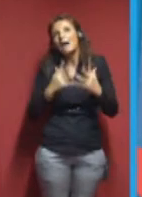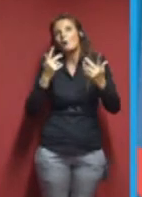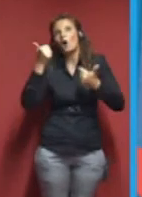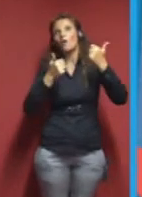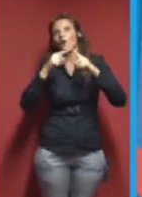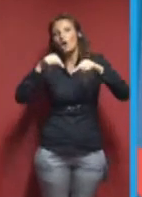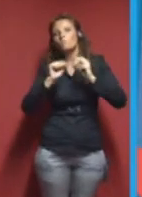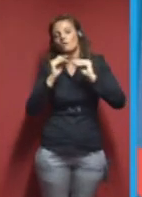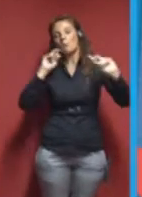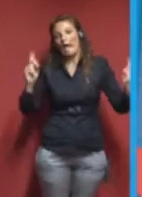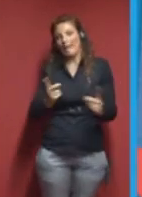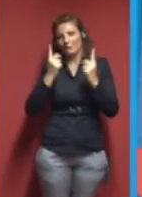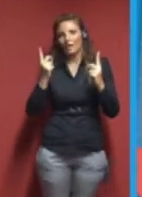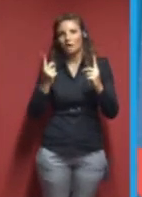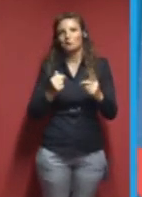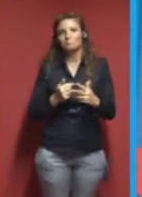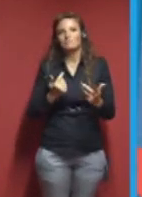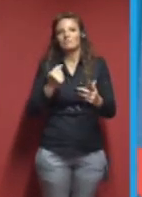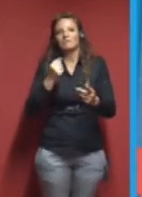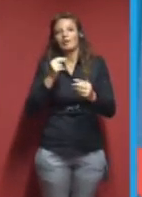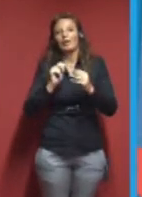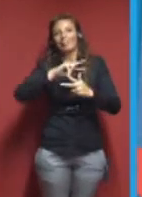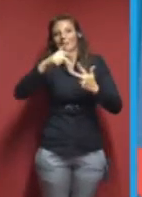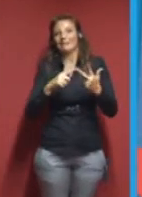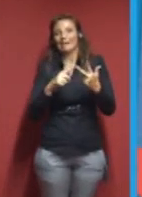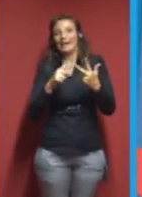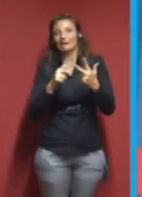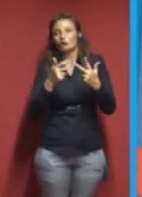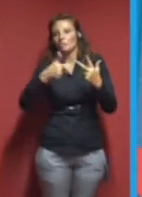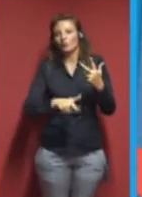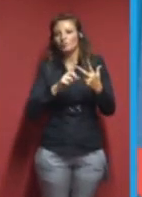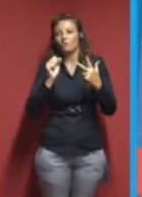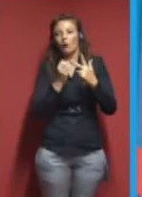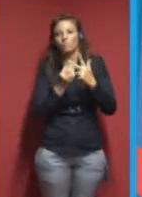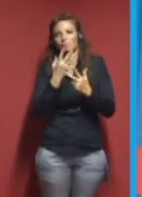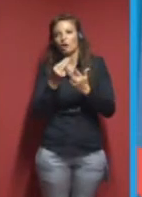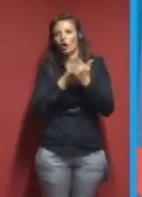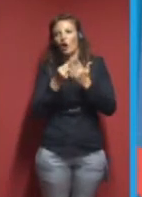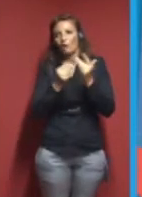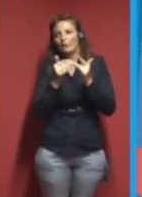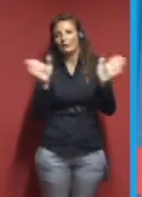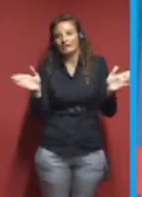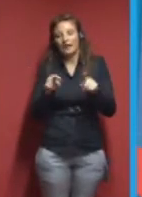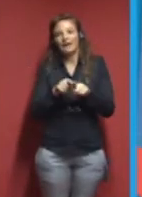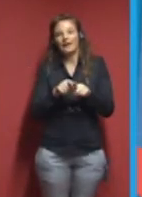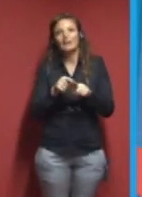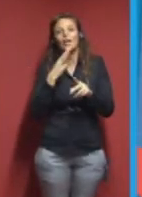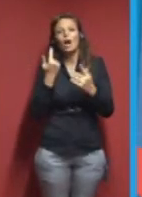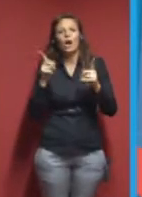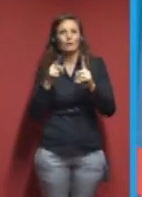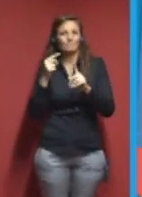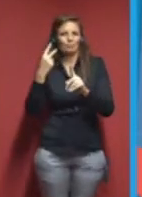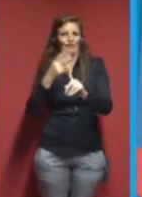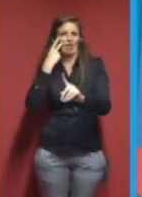The third reason why we should make open design, as you see also the same picture in Joseph Prusa's presentation, is that every time that you